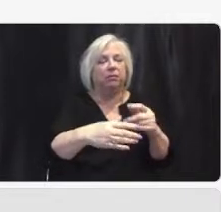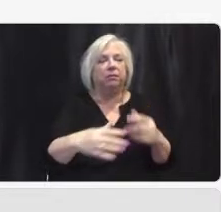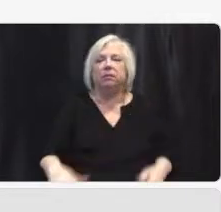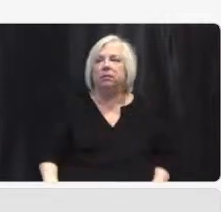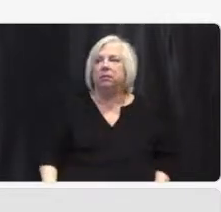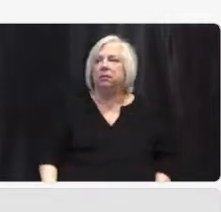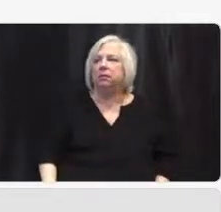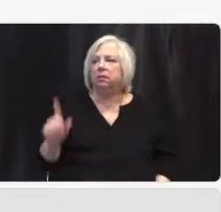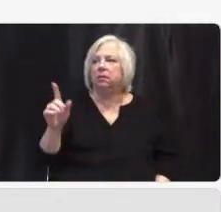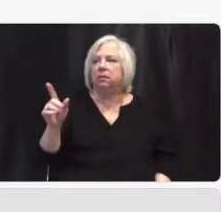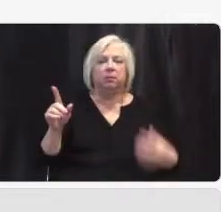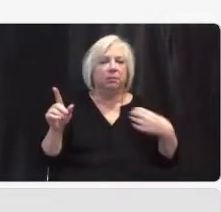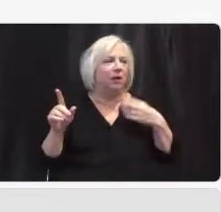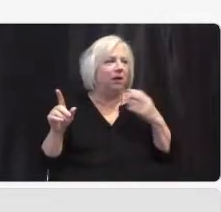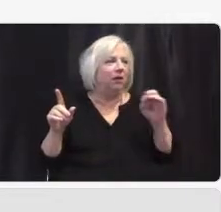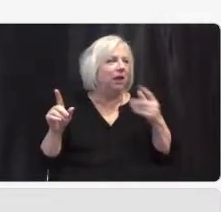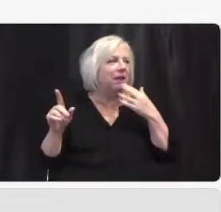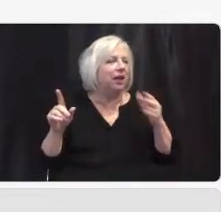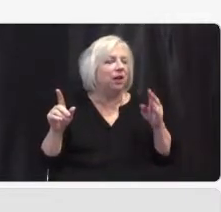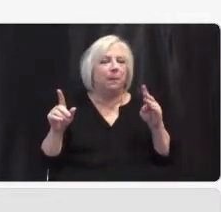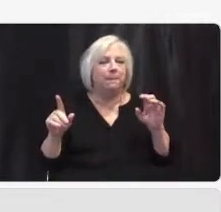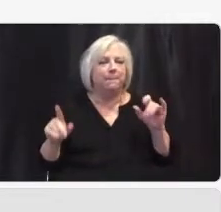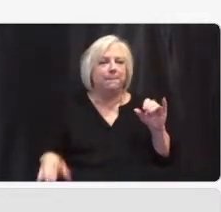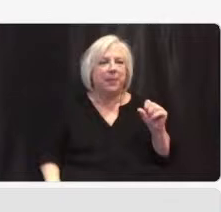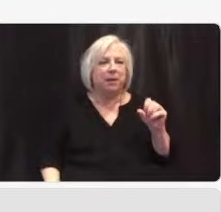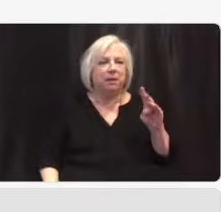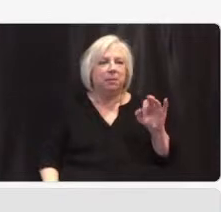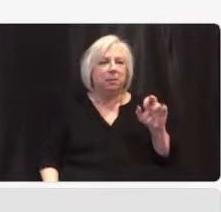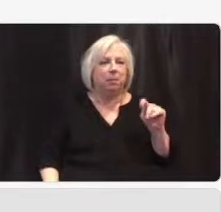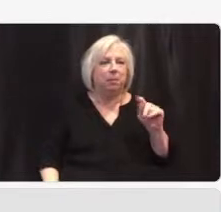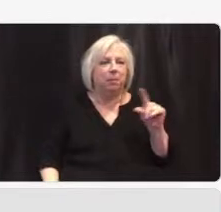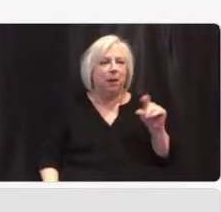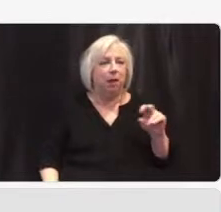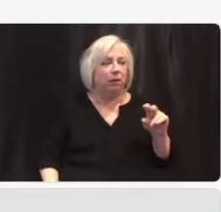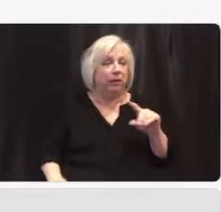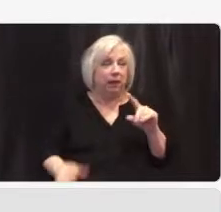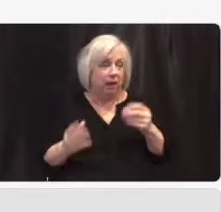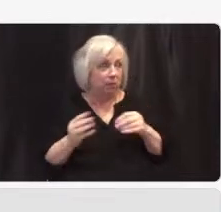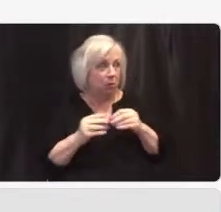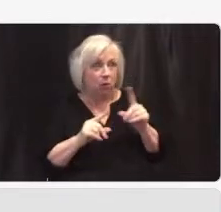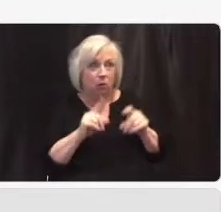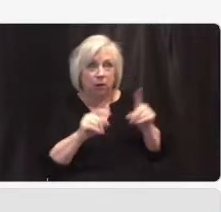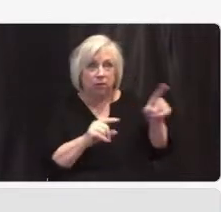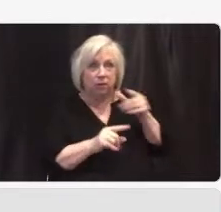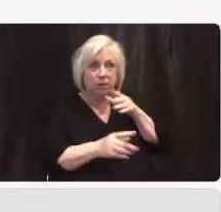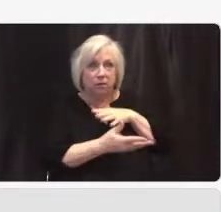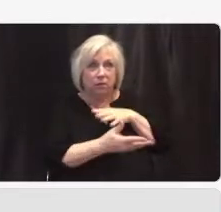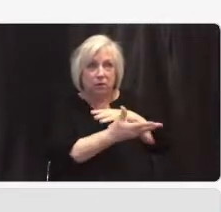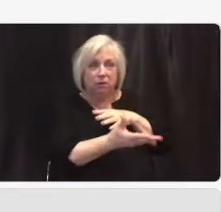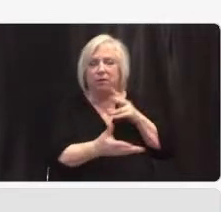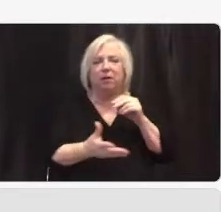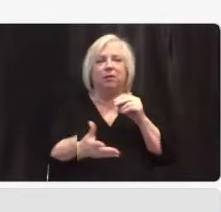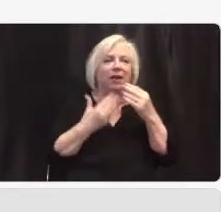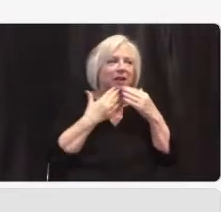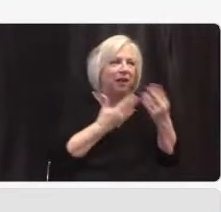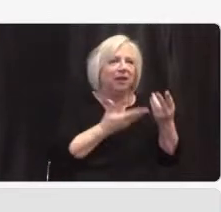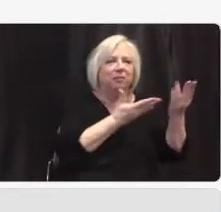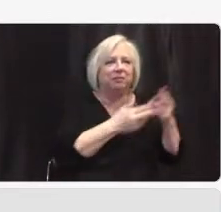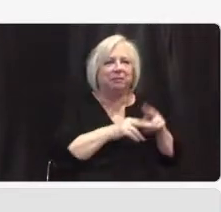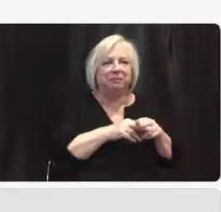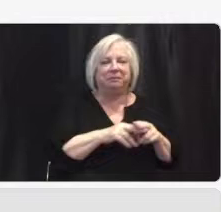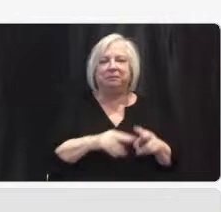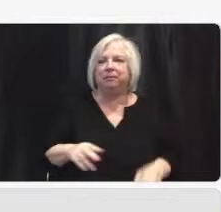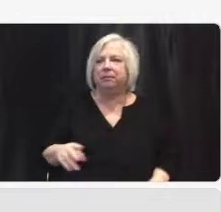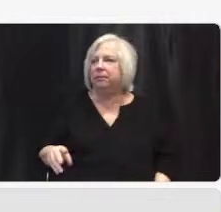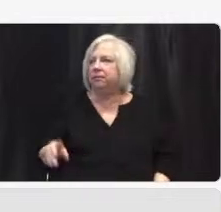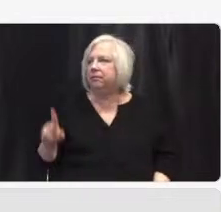All right, thank you, Ms. Balls. Is there any other questions for Ms. Balls while she's here at the podium? If not, thank you. Thank you. I